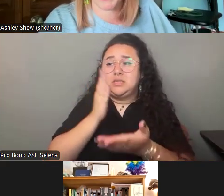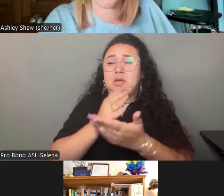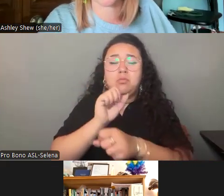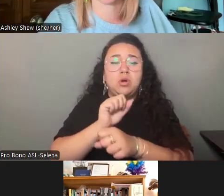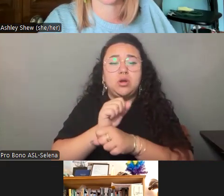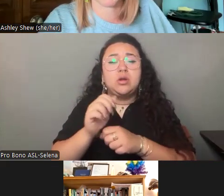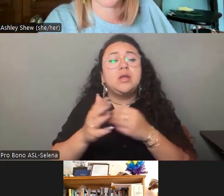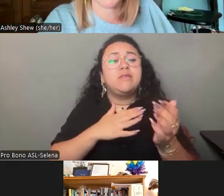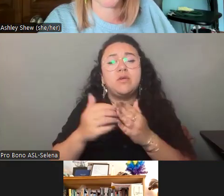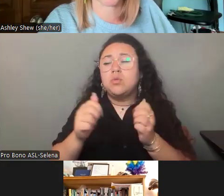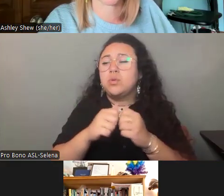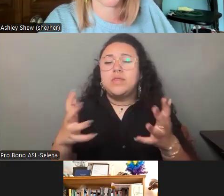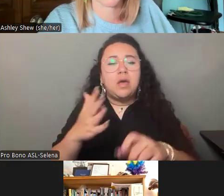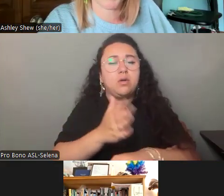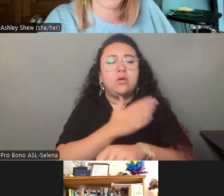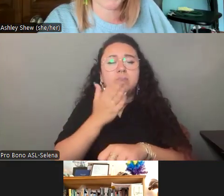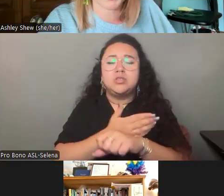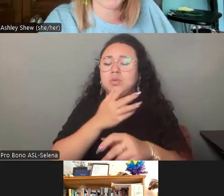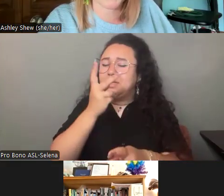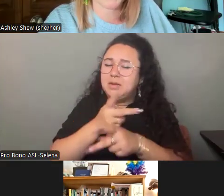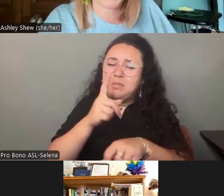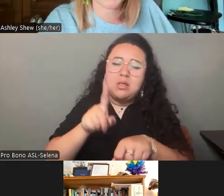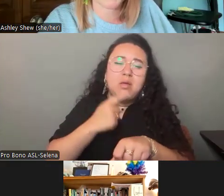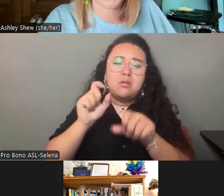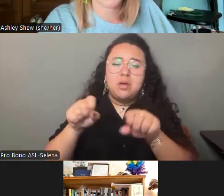without maintenance. She just wanted to keep it for as long as possible.